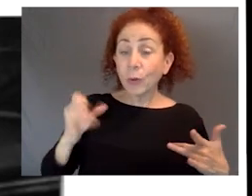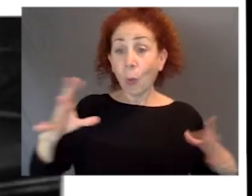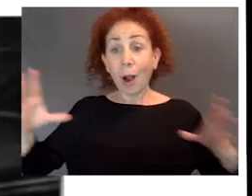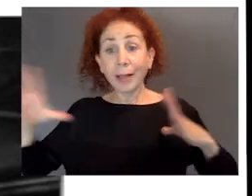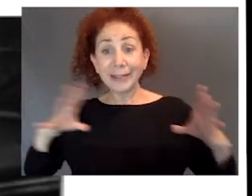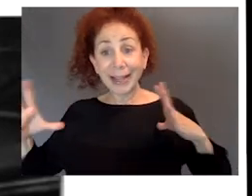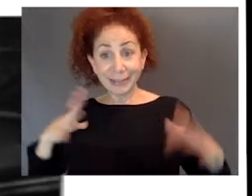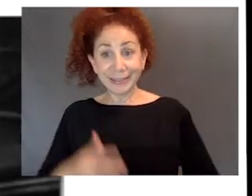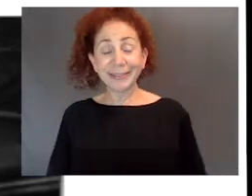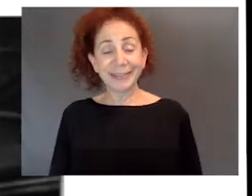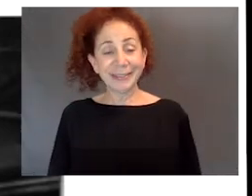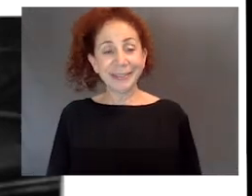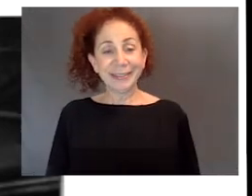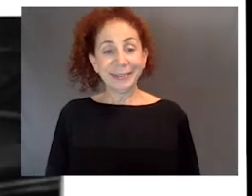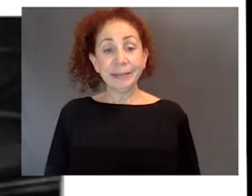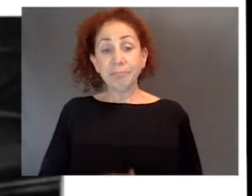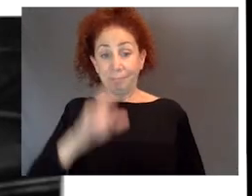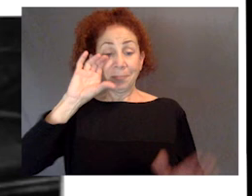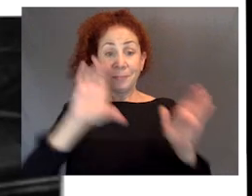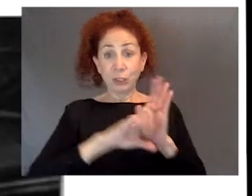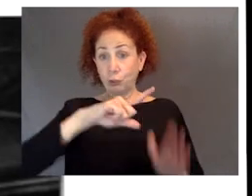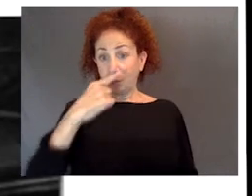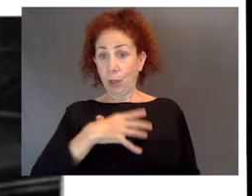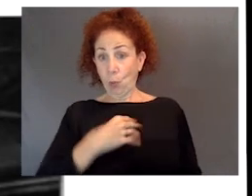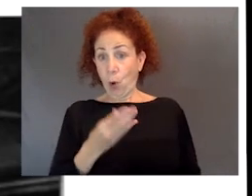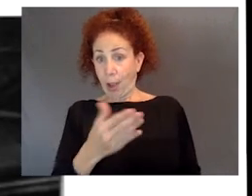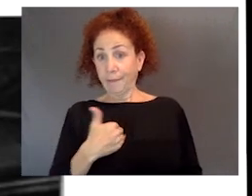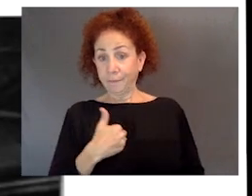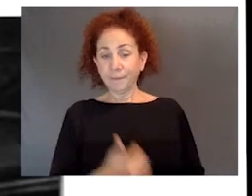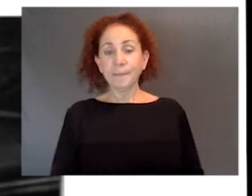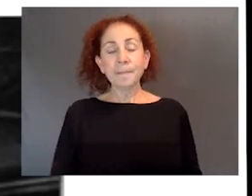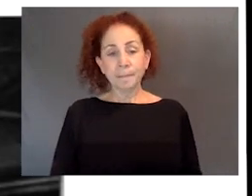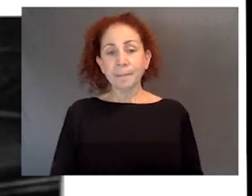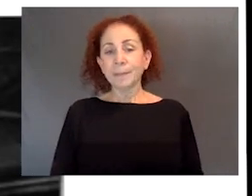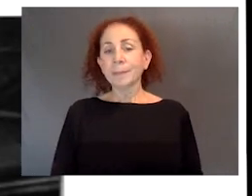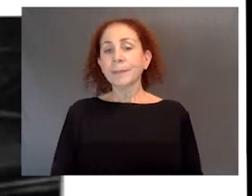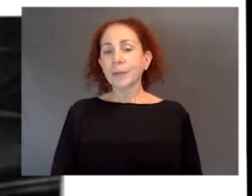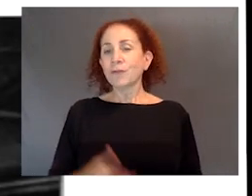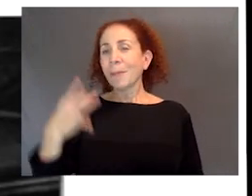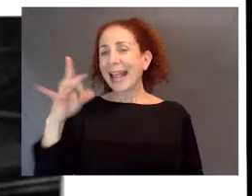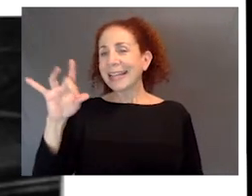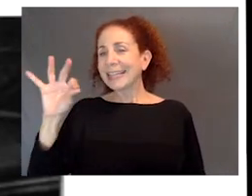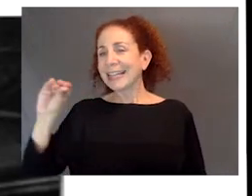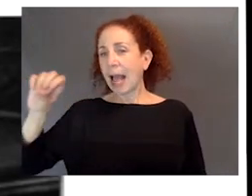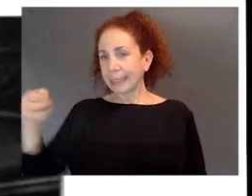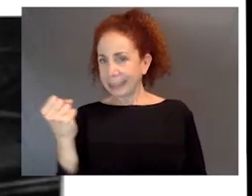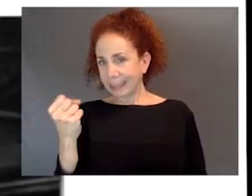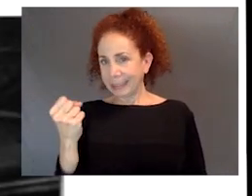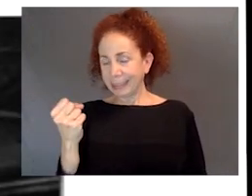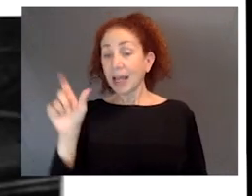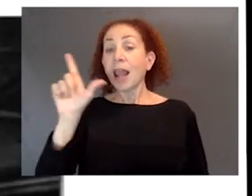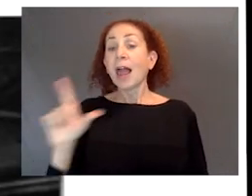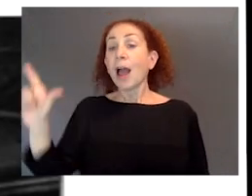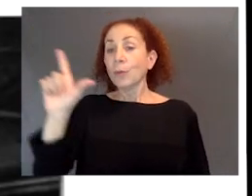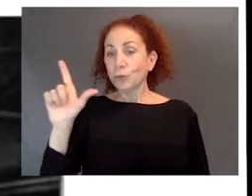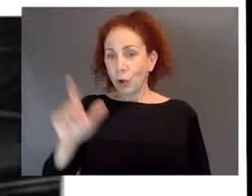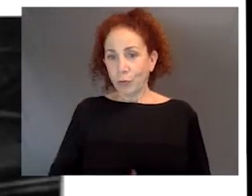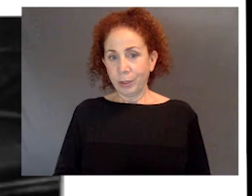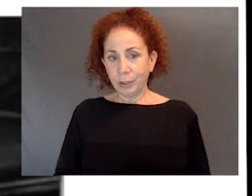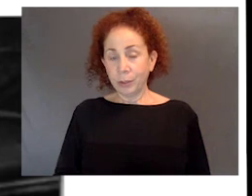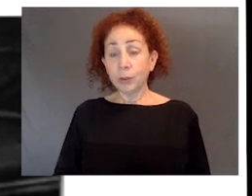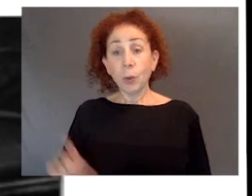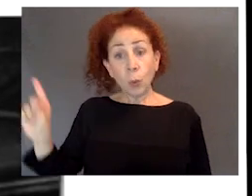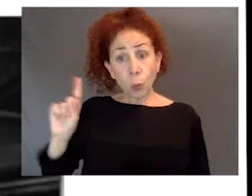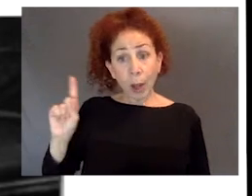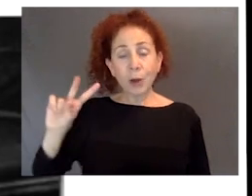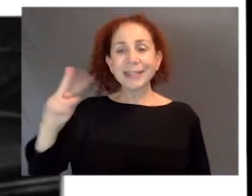holidays. This is a black and white image from the 1890s of the library, which